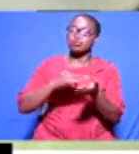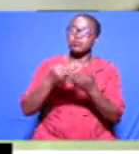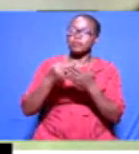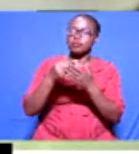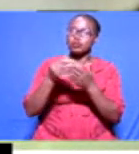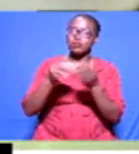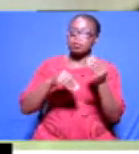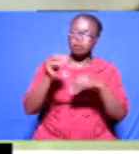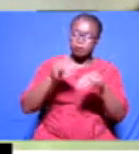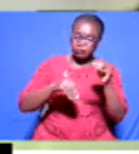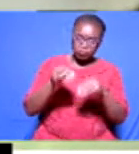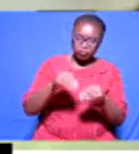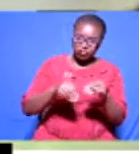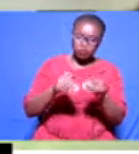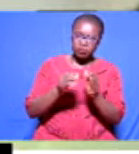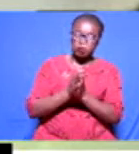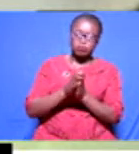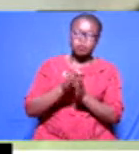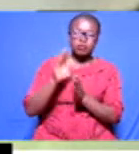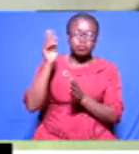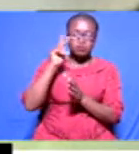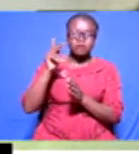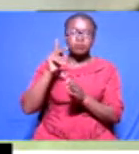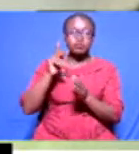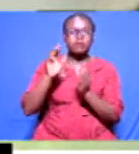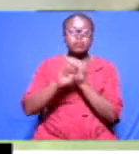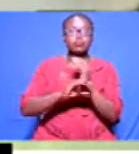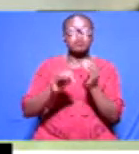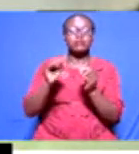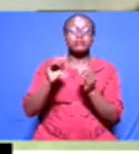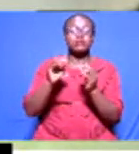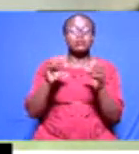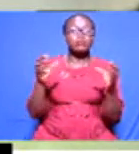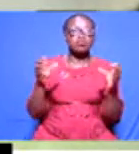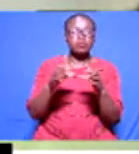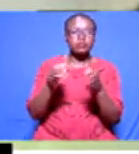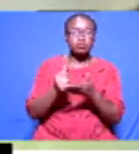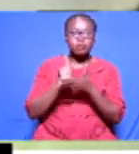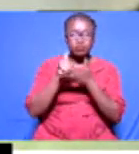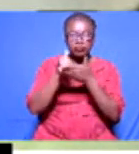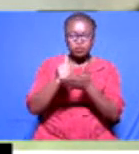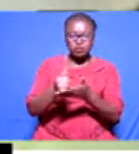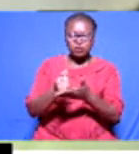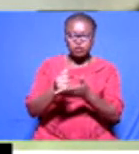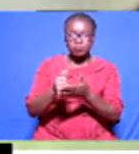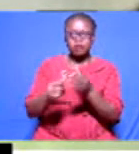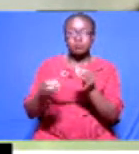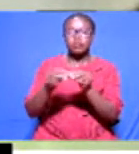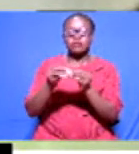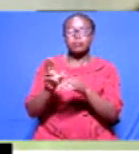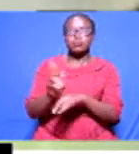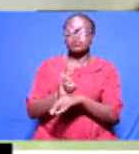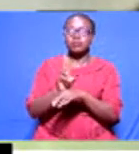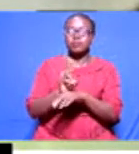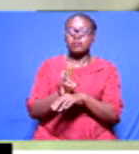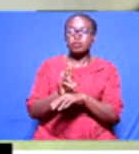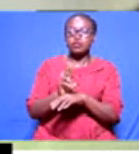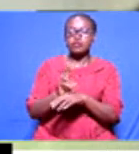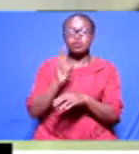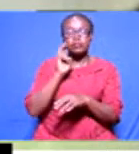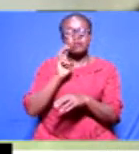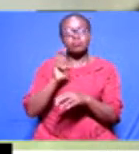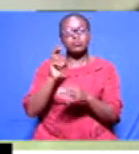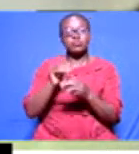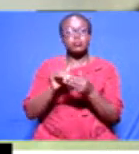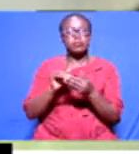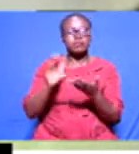at the Karen Country Club. The fundraiser event was aimed at helping Okutoyi meet her expenses as she sets off her eyes on furthering her